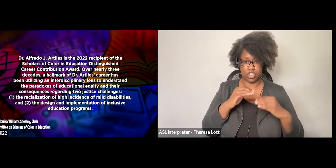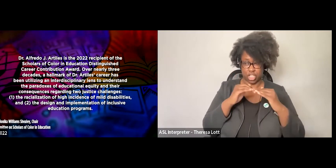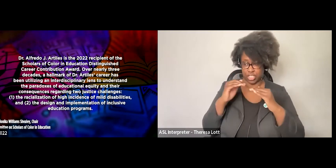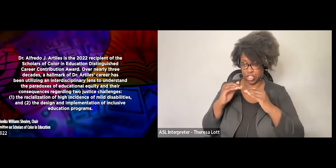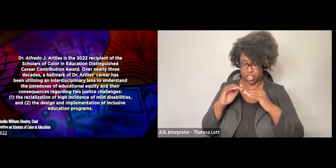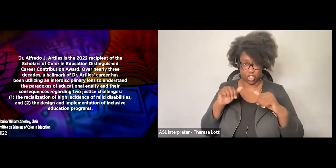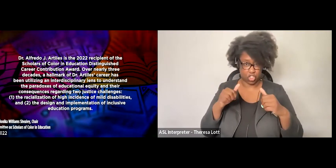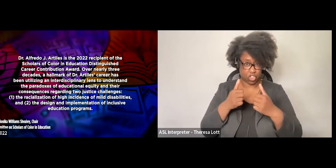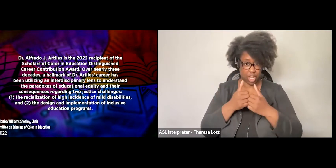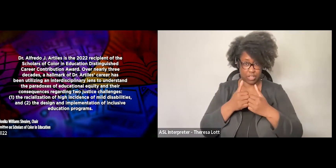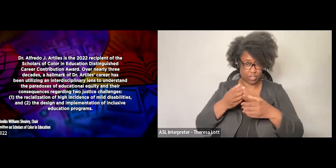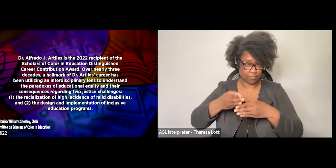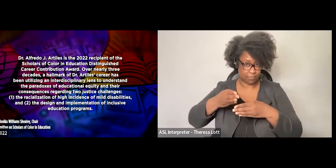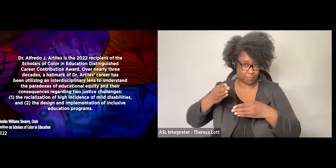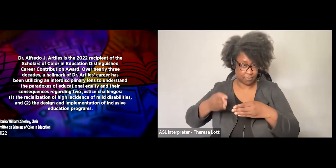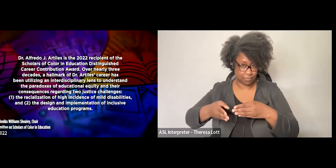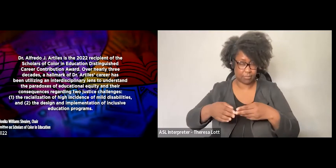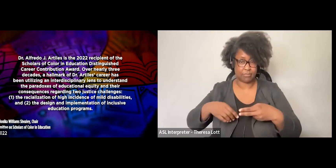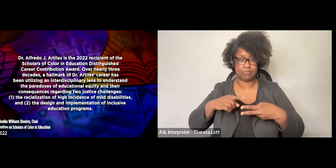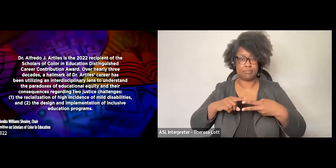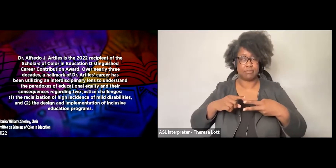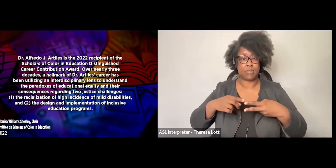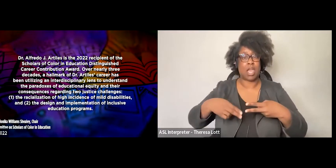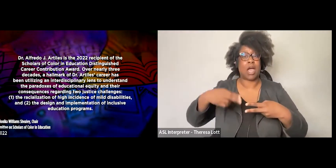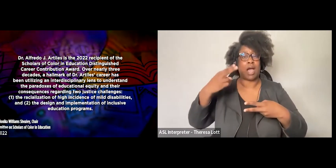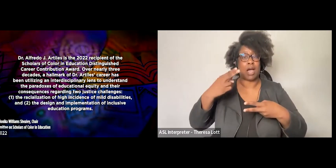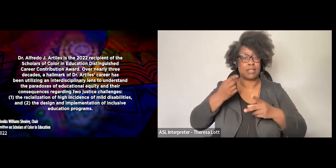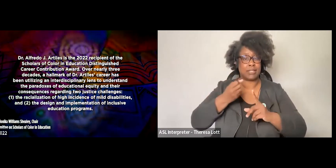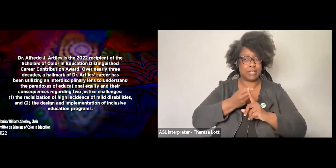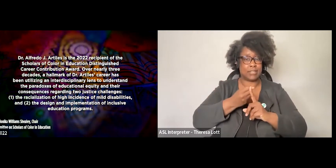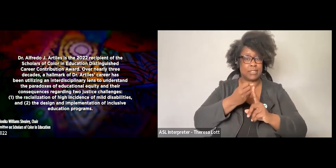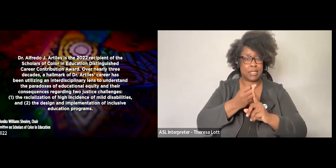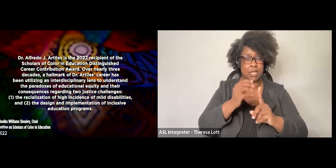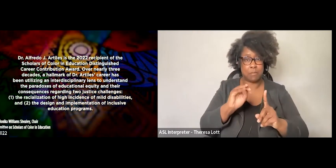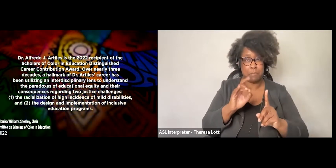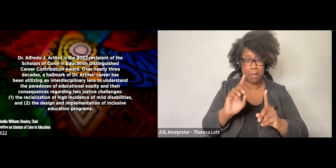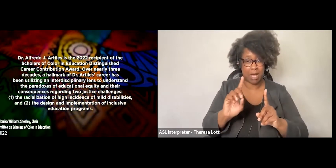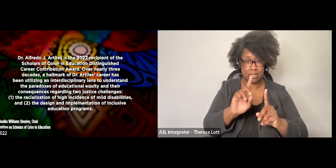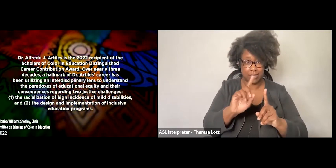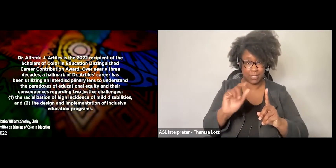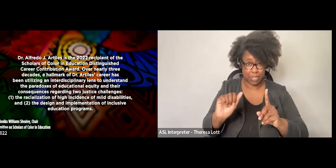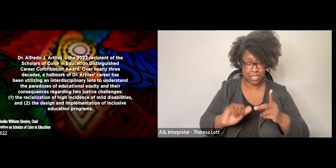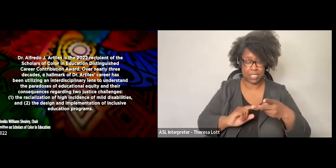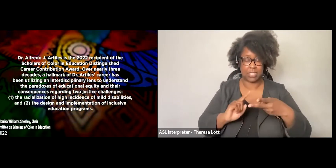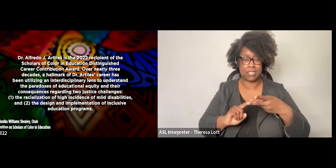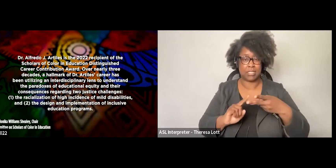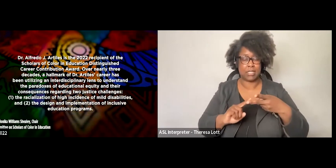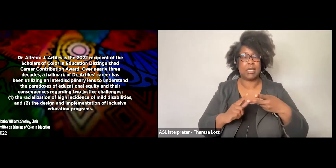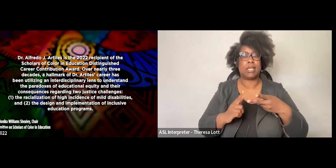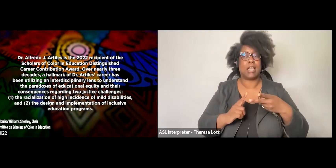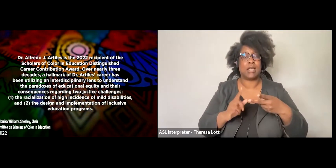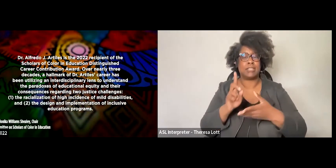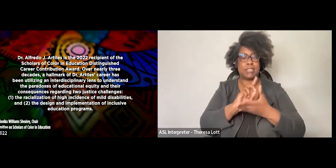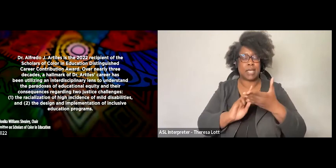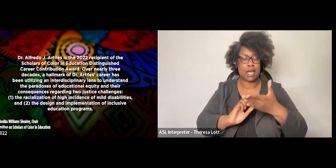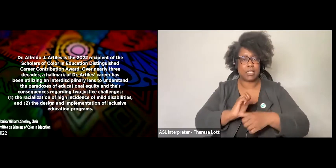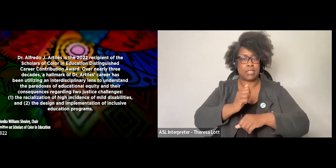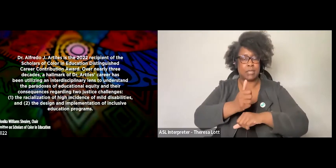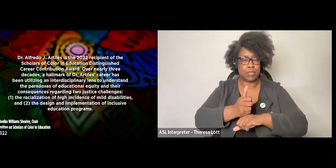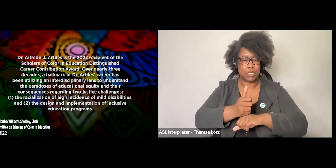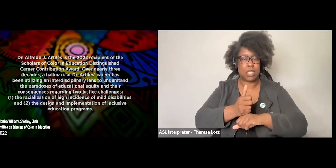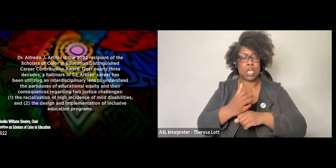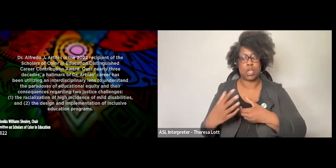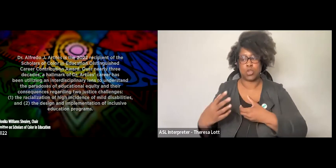the racialization of high incidence of mild disabilities and the design and implementation of